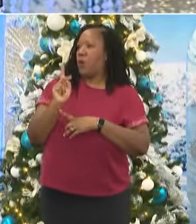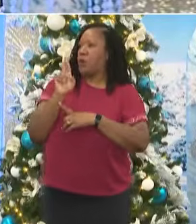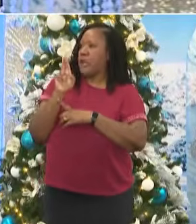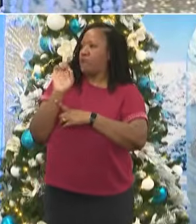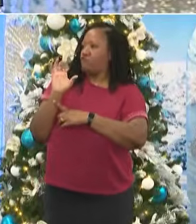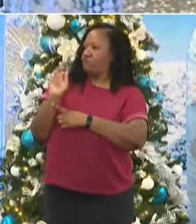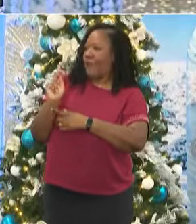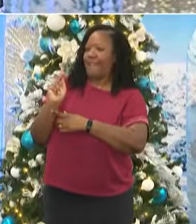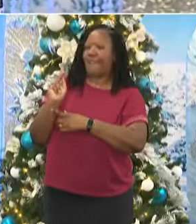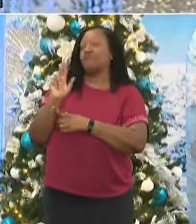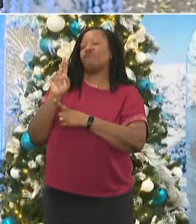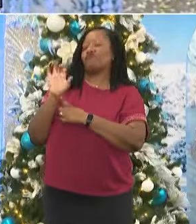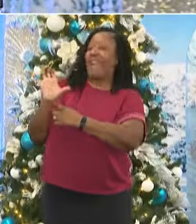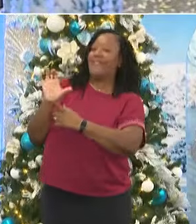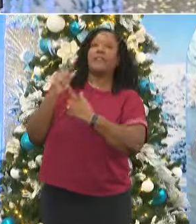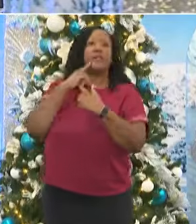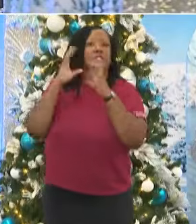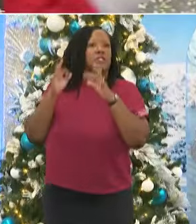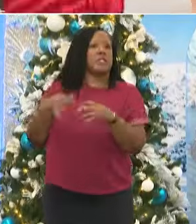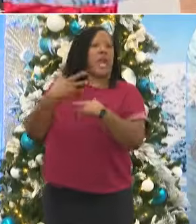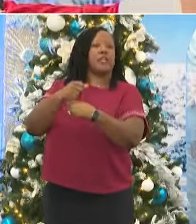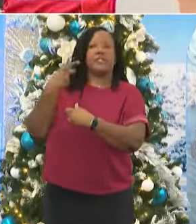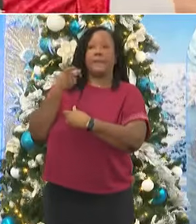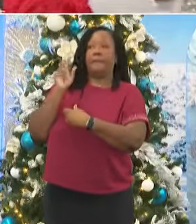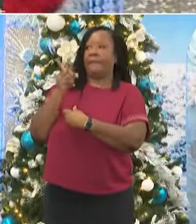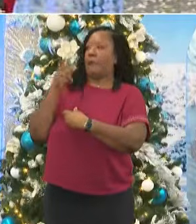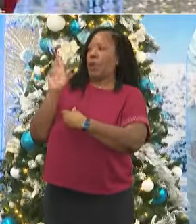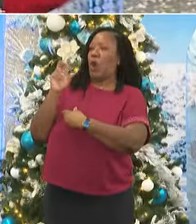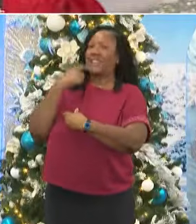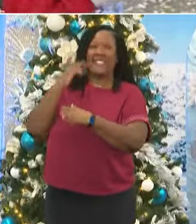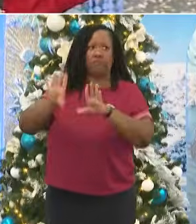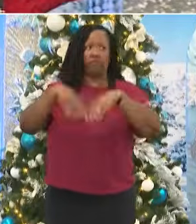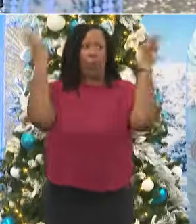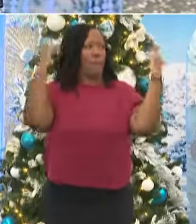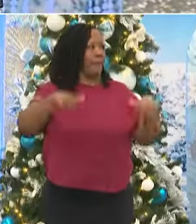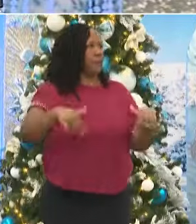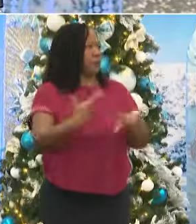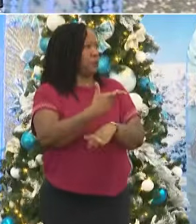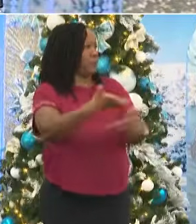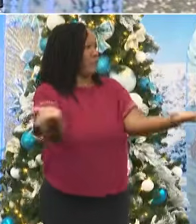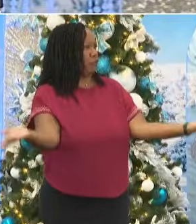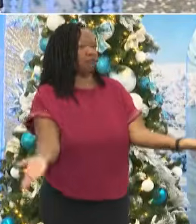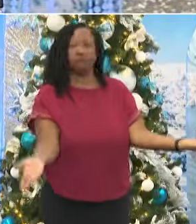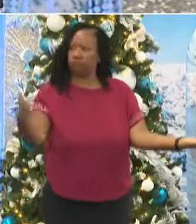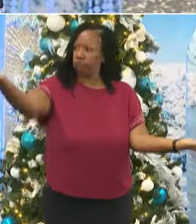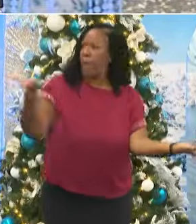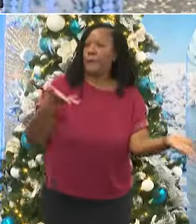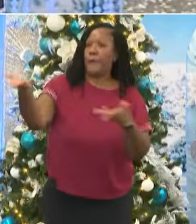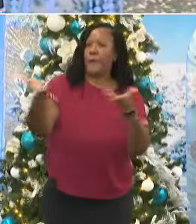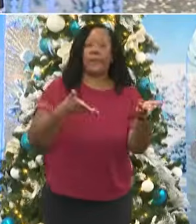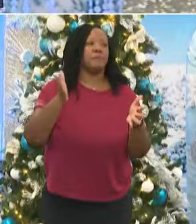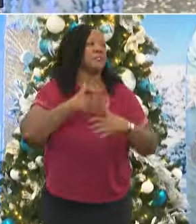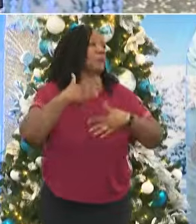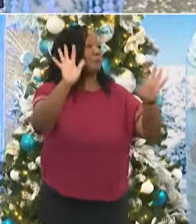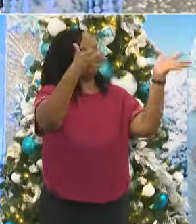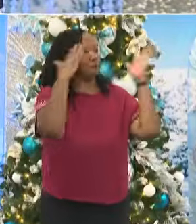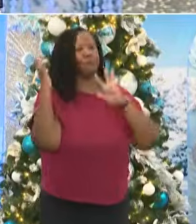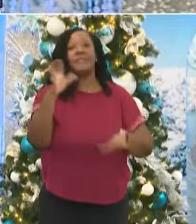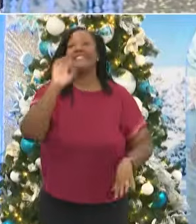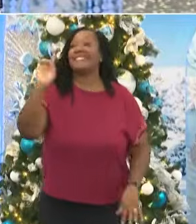Tennyson Learning Center welcomed us all here with open arms. A round of applause for our DPR